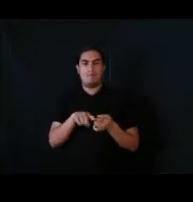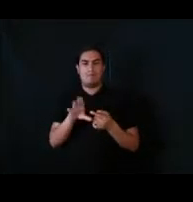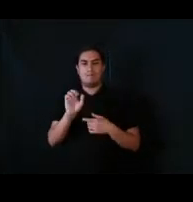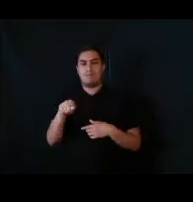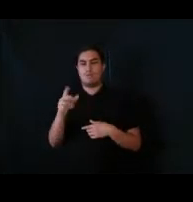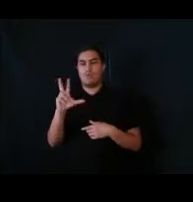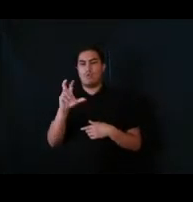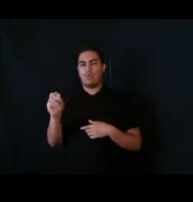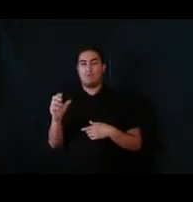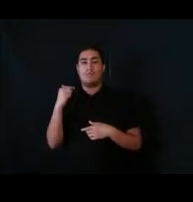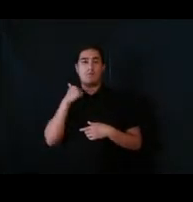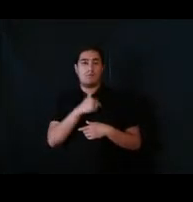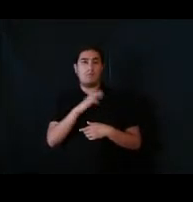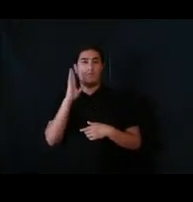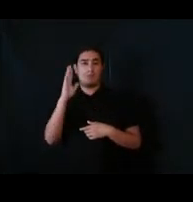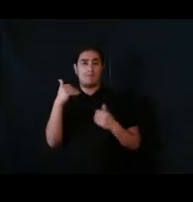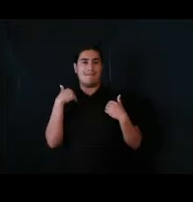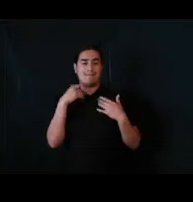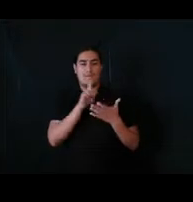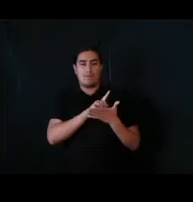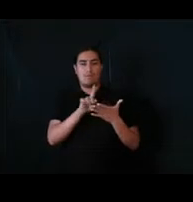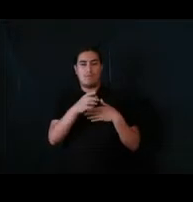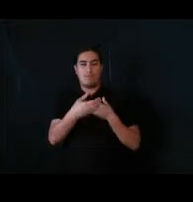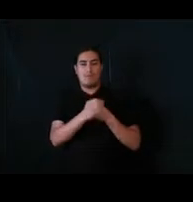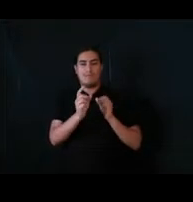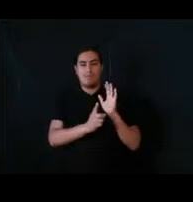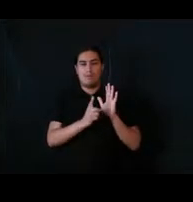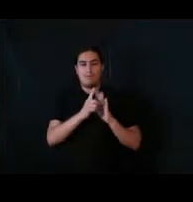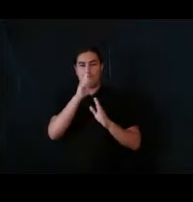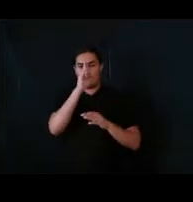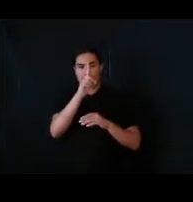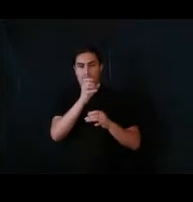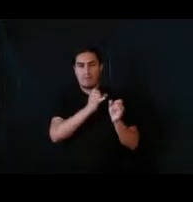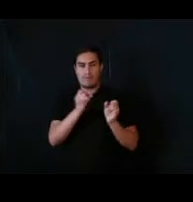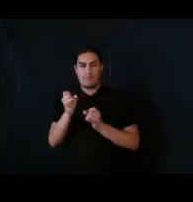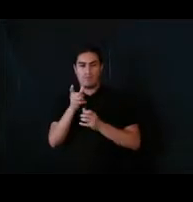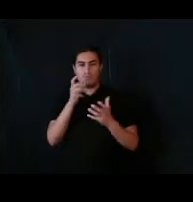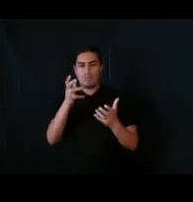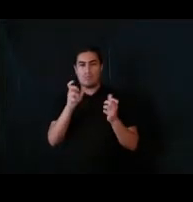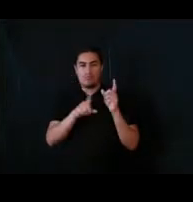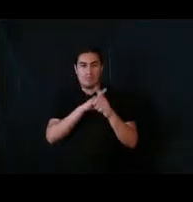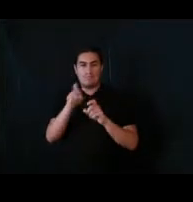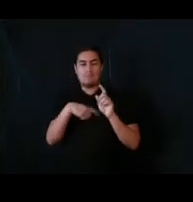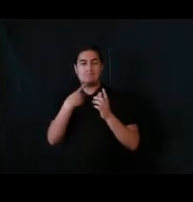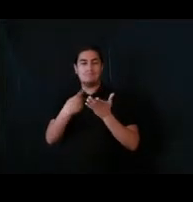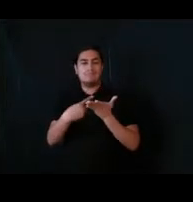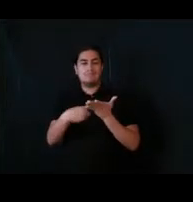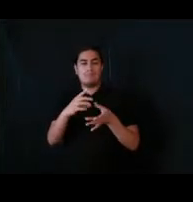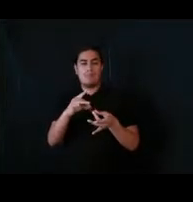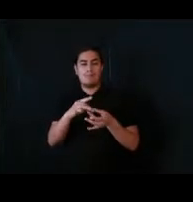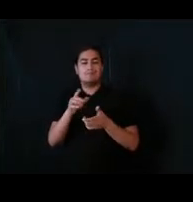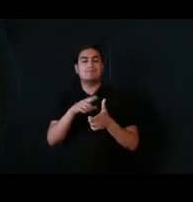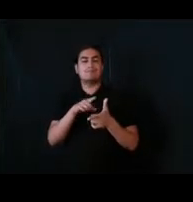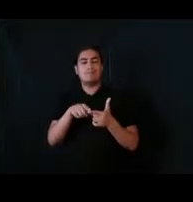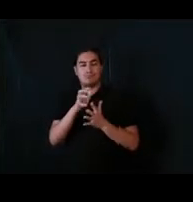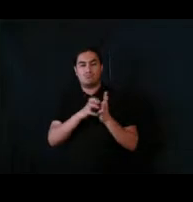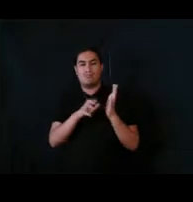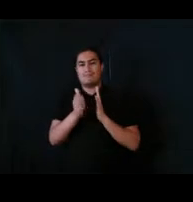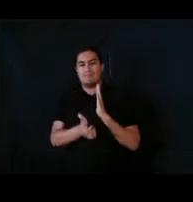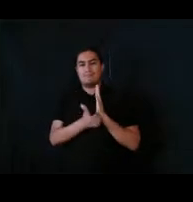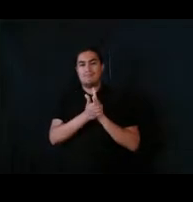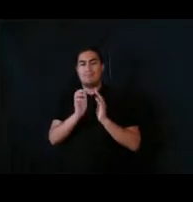staff will be hosting weekly office hours for individuals who would like to ask questions discuss their comments and the draft addendum and